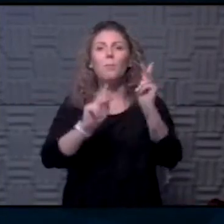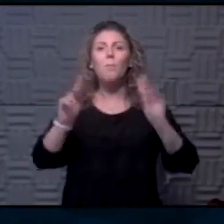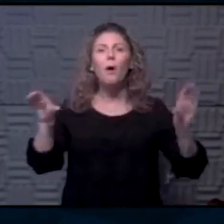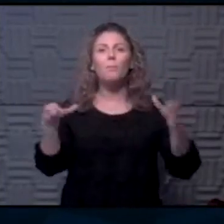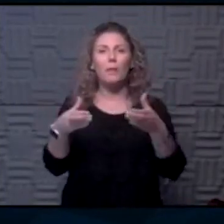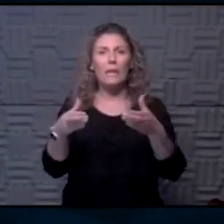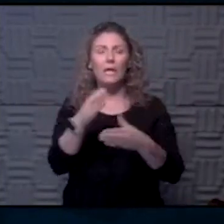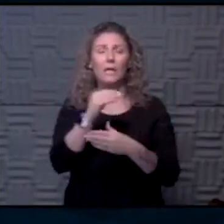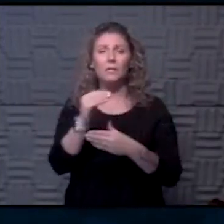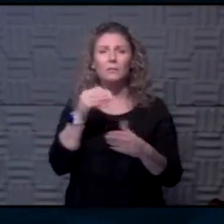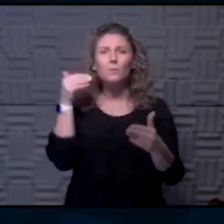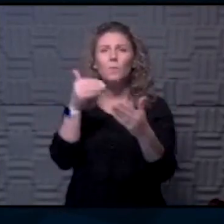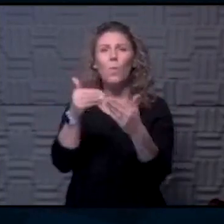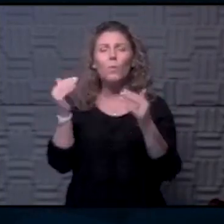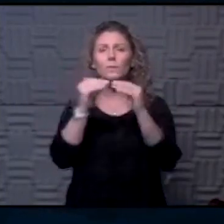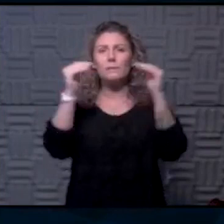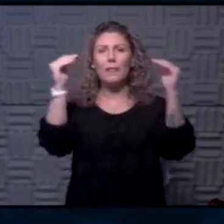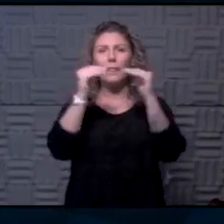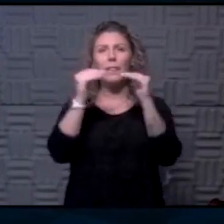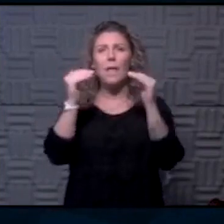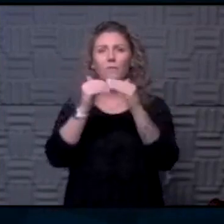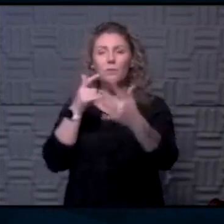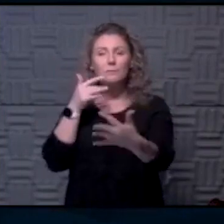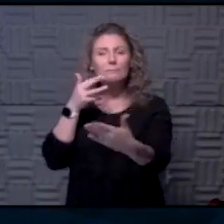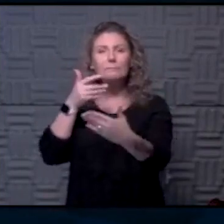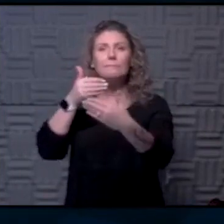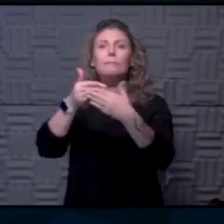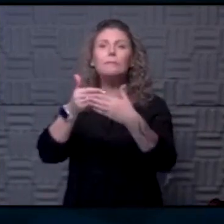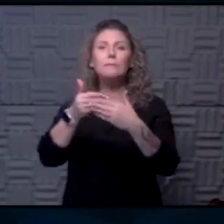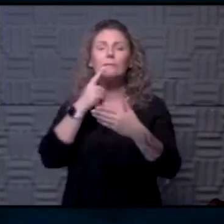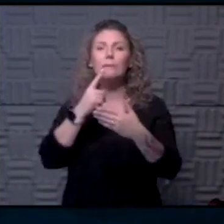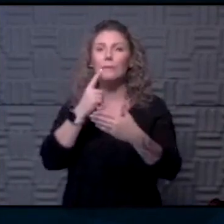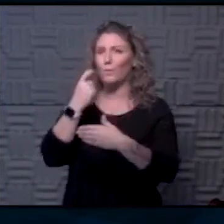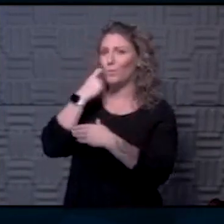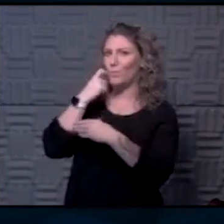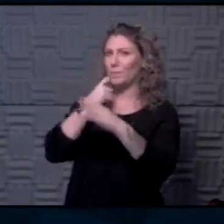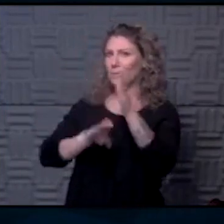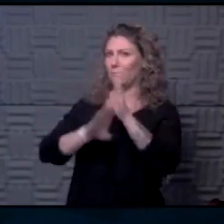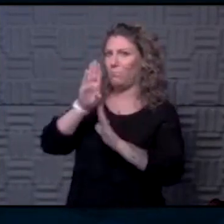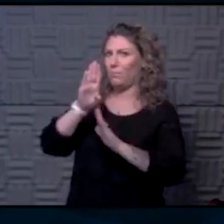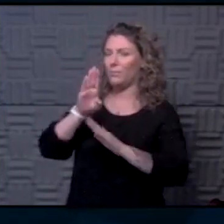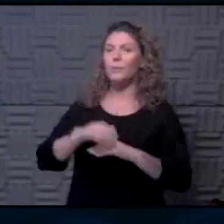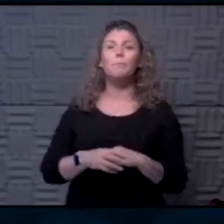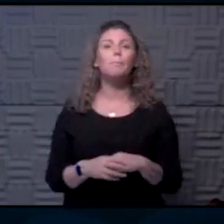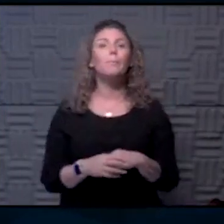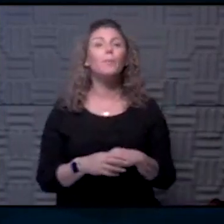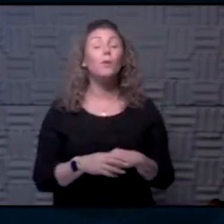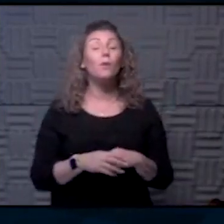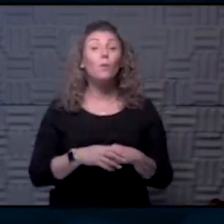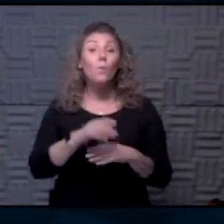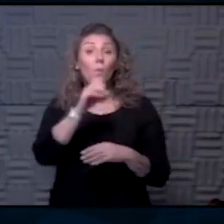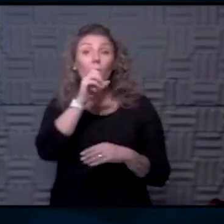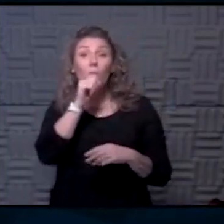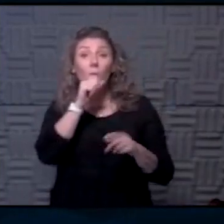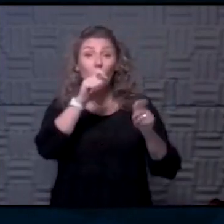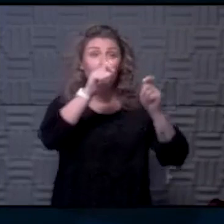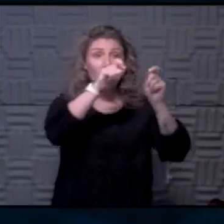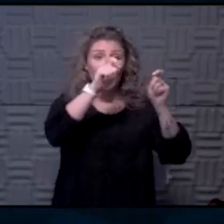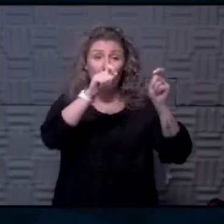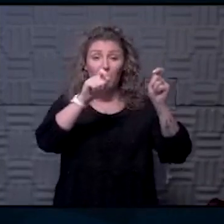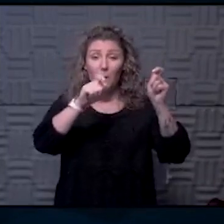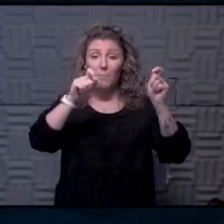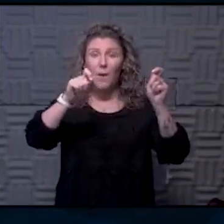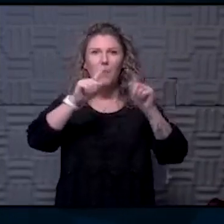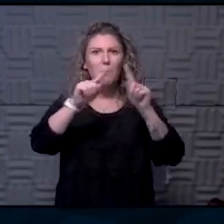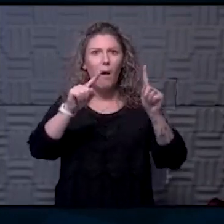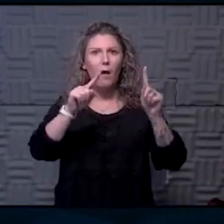or very similar to levels leading up to the last surge, while the orange is lower but trending up over the